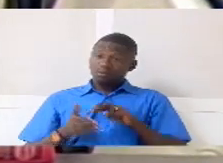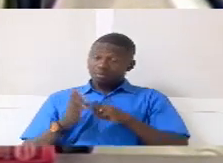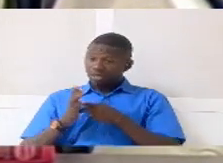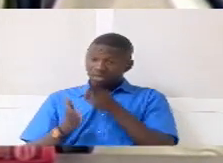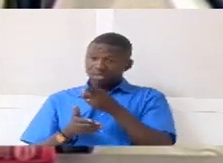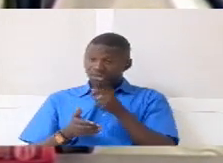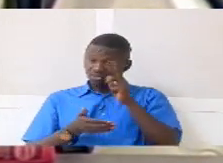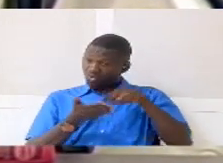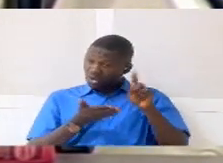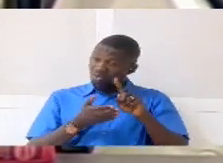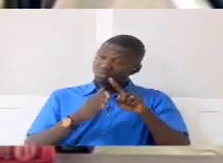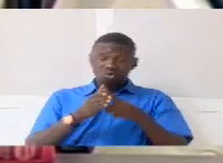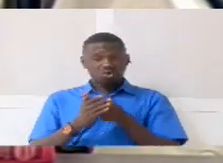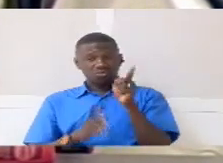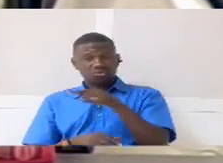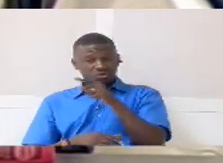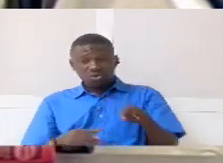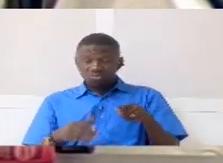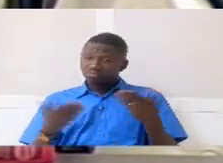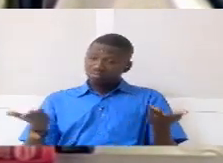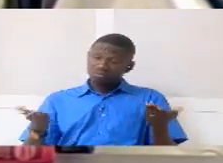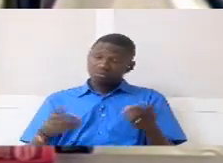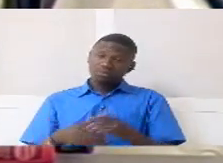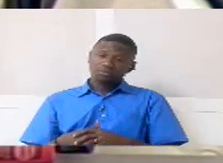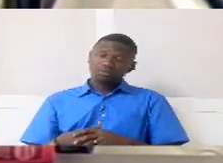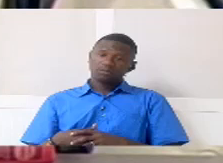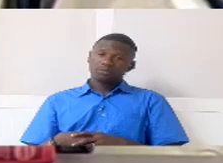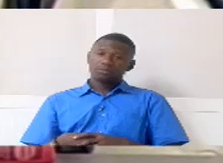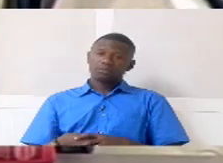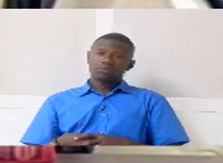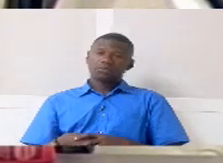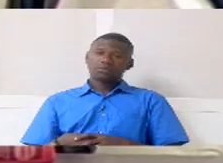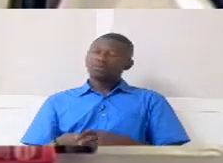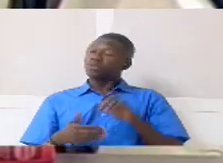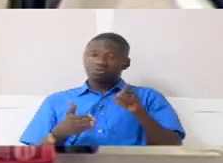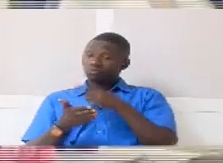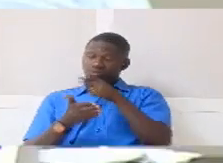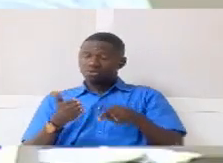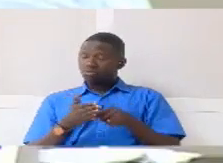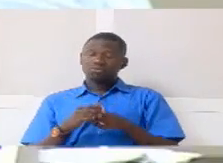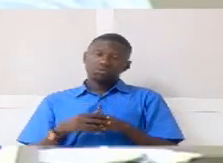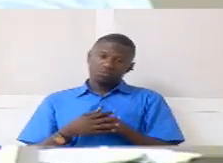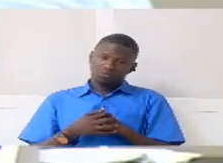lu tata nyola le menketa ku tilindi fodum wo manke sila sila tilindi manke sila ti. It's not proper.